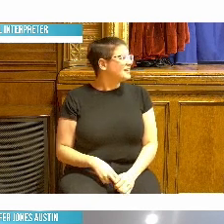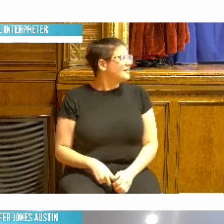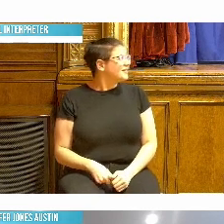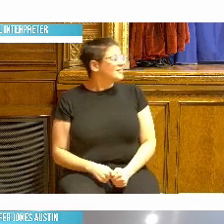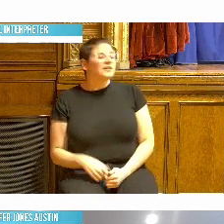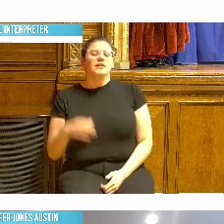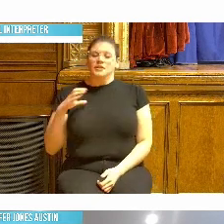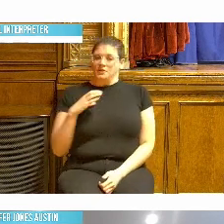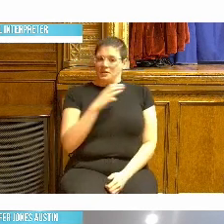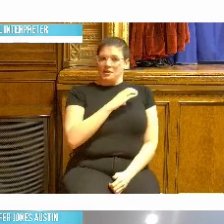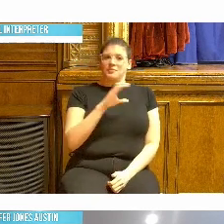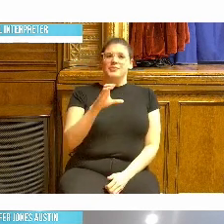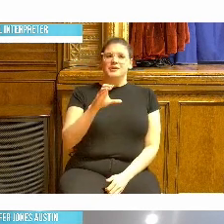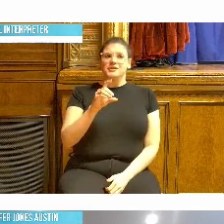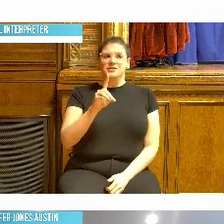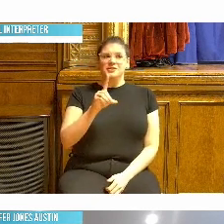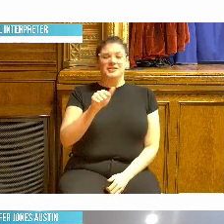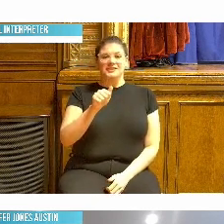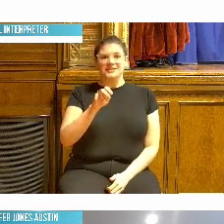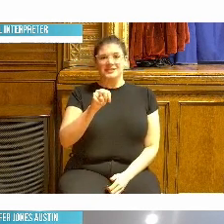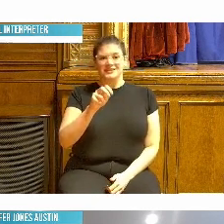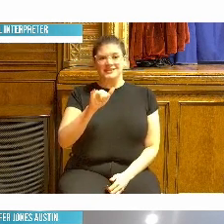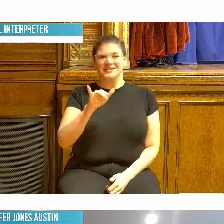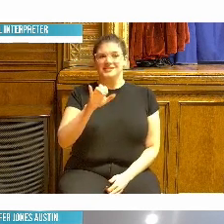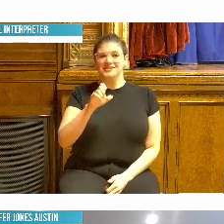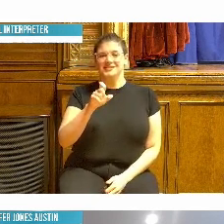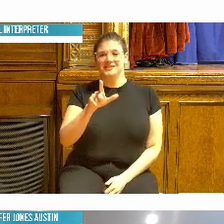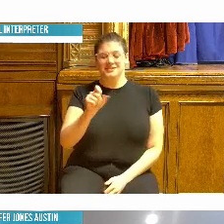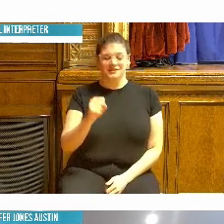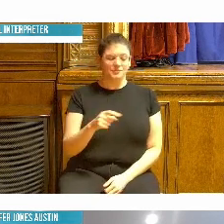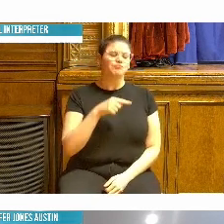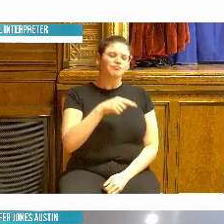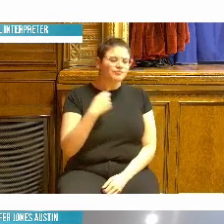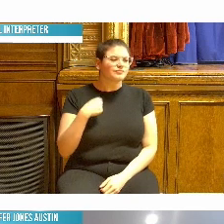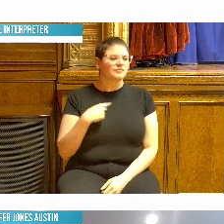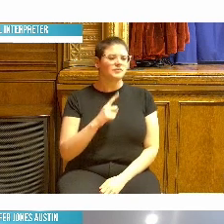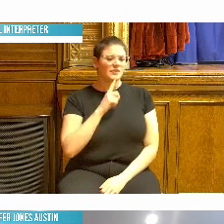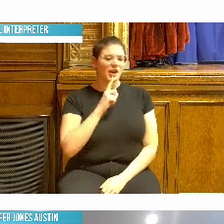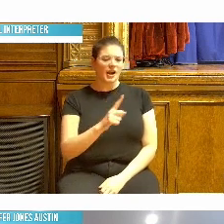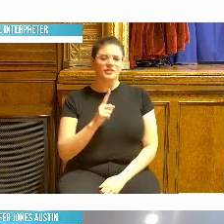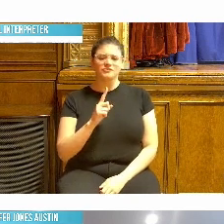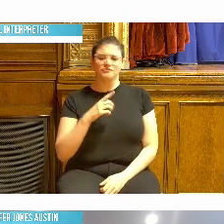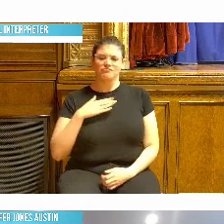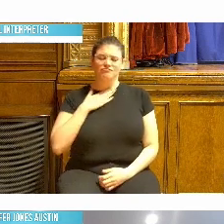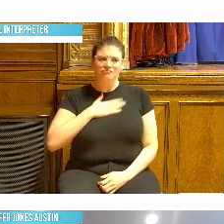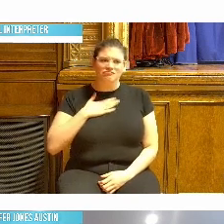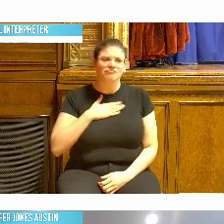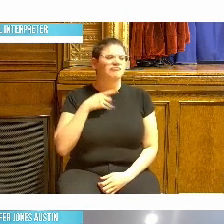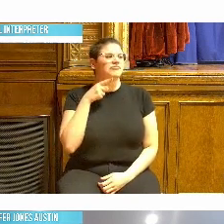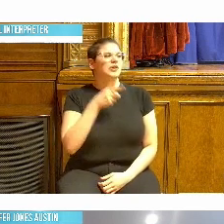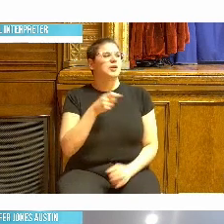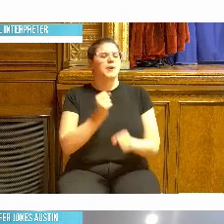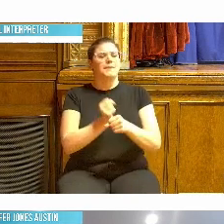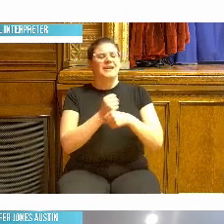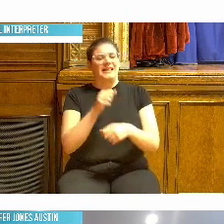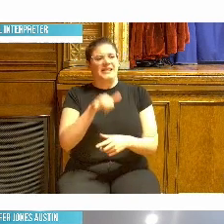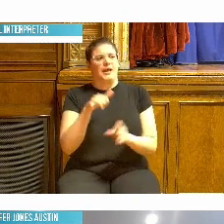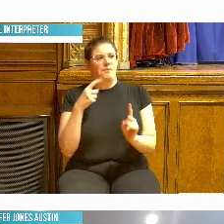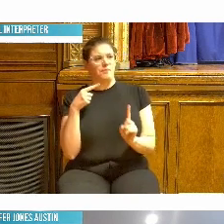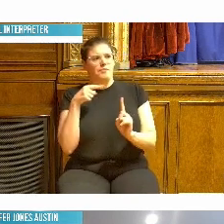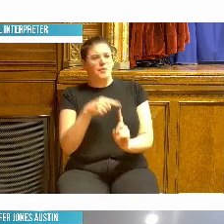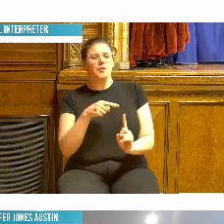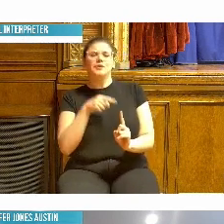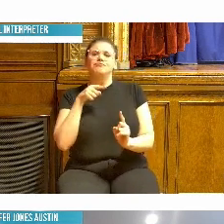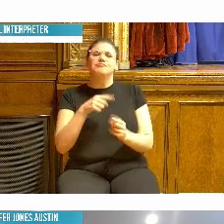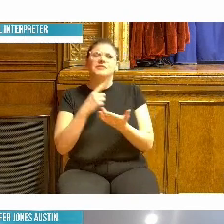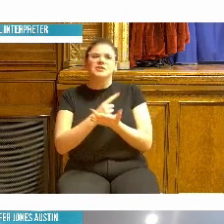Commissioner Daniel. Yes, I really appreciate the elder making that point. He talked about the past. But what he